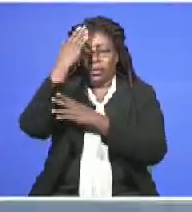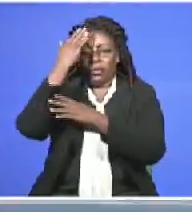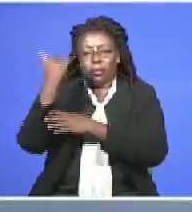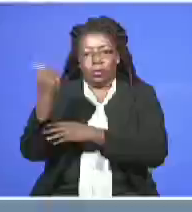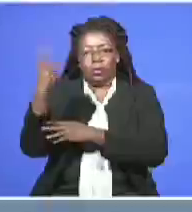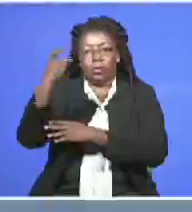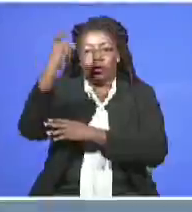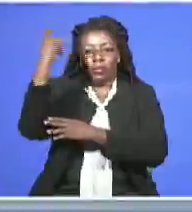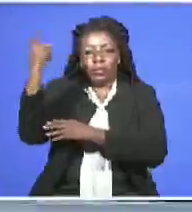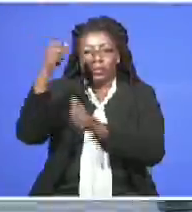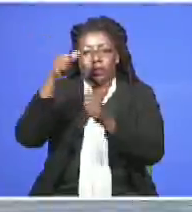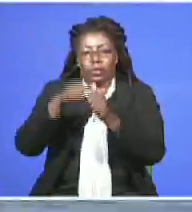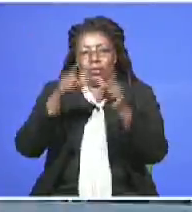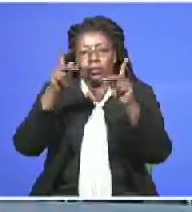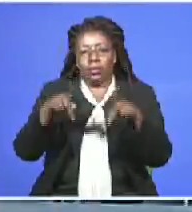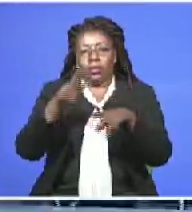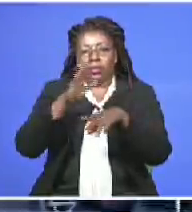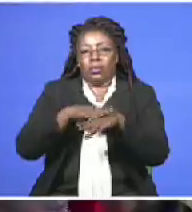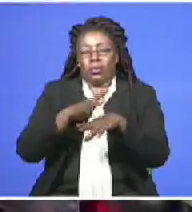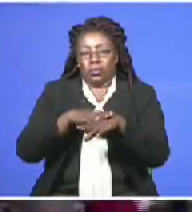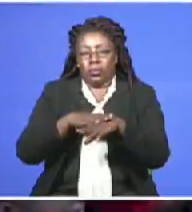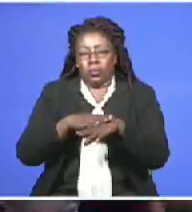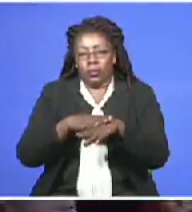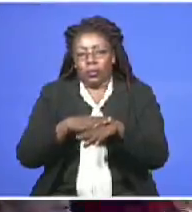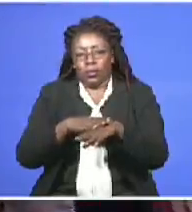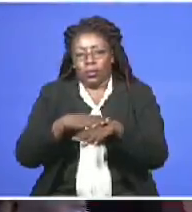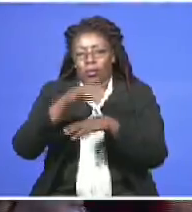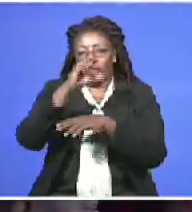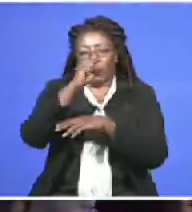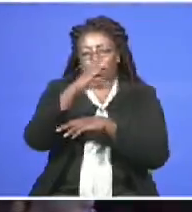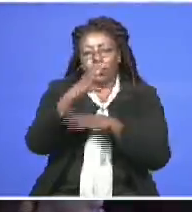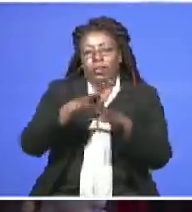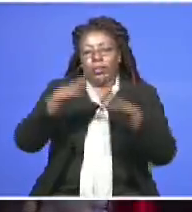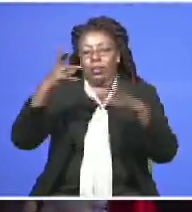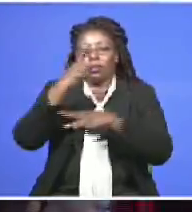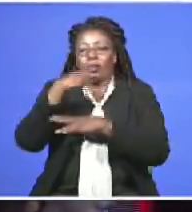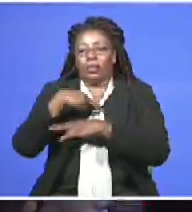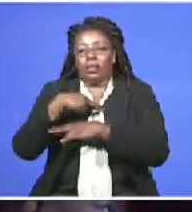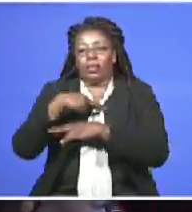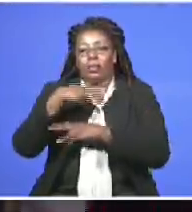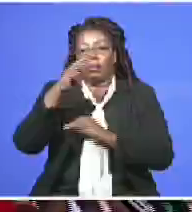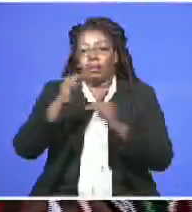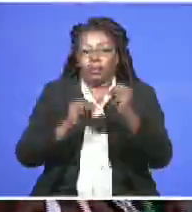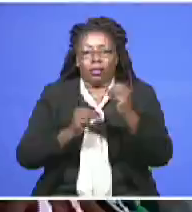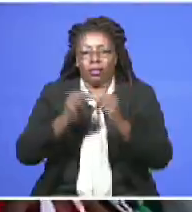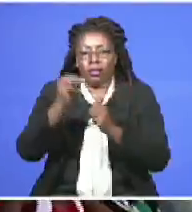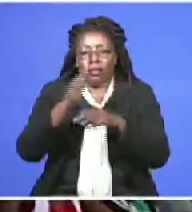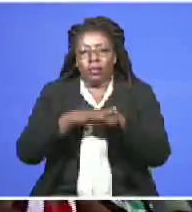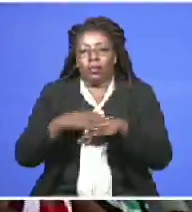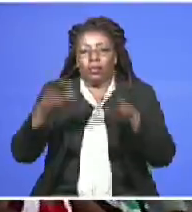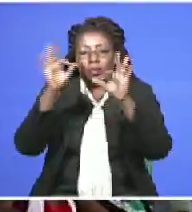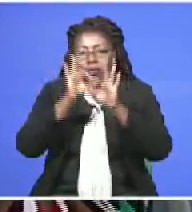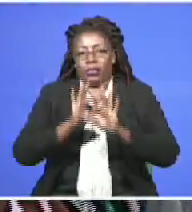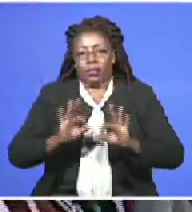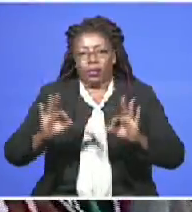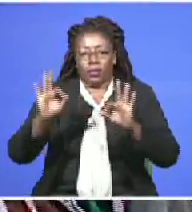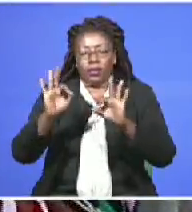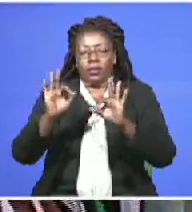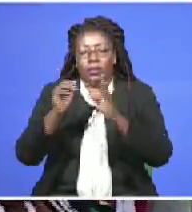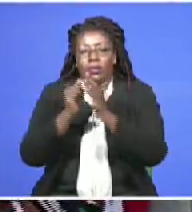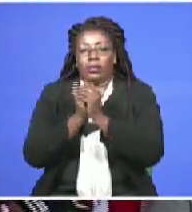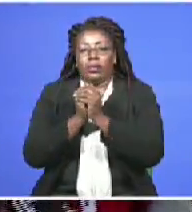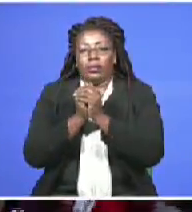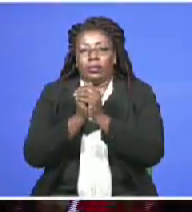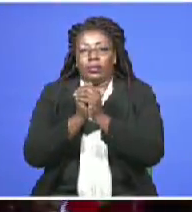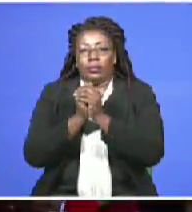SAC won. Everybody was on that train, that SAC Big Red Machine, choo-choo, on Friday. Reporting for Zns Total